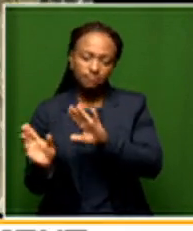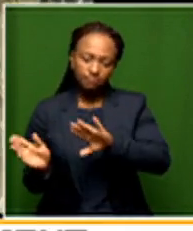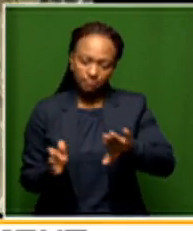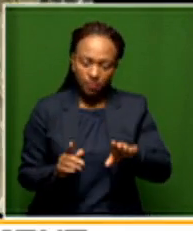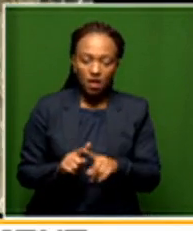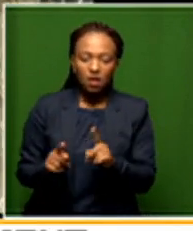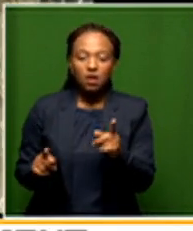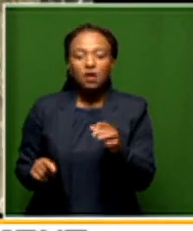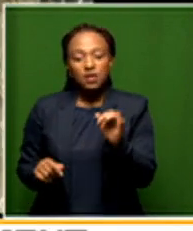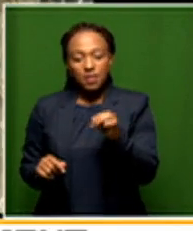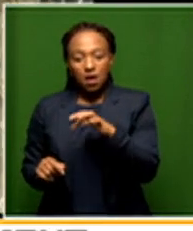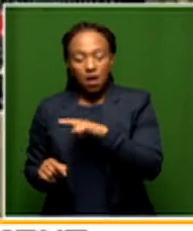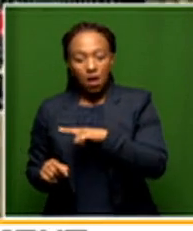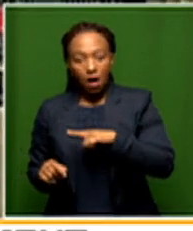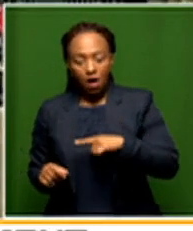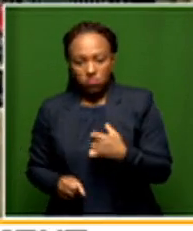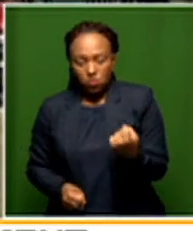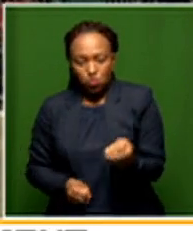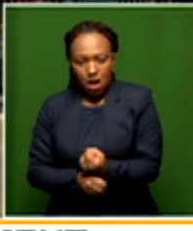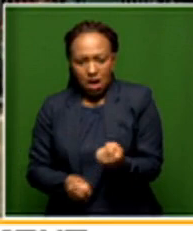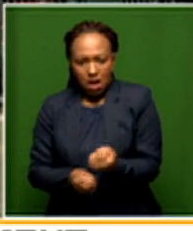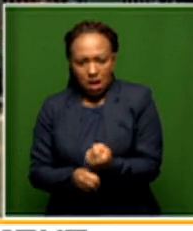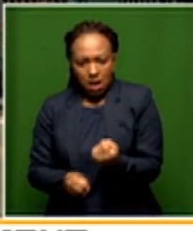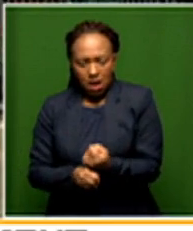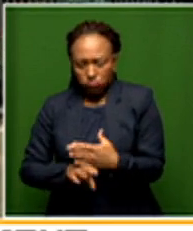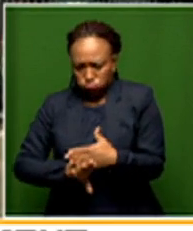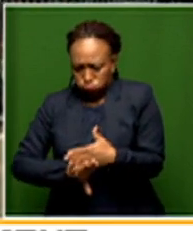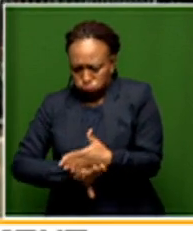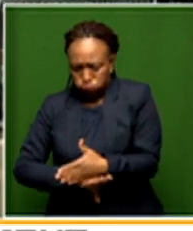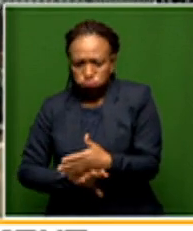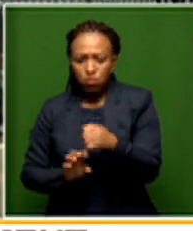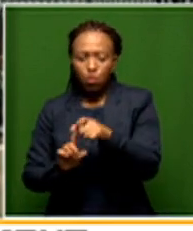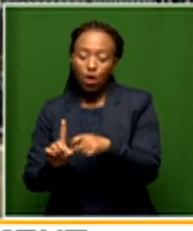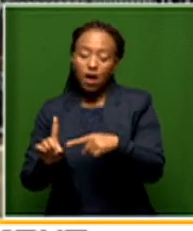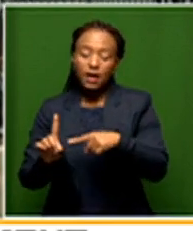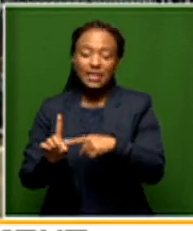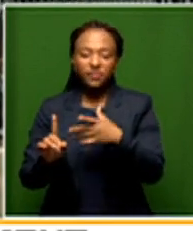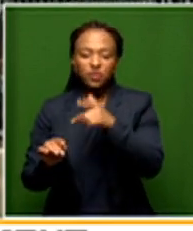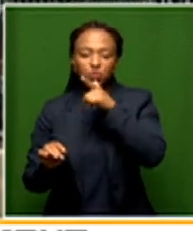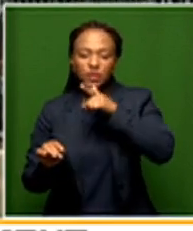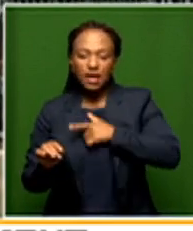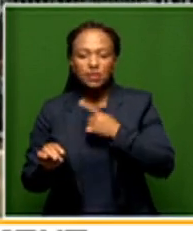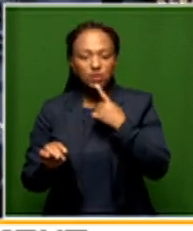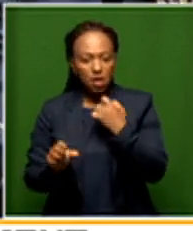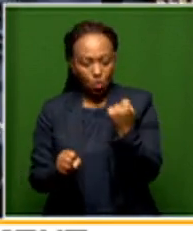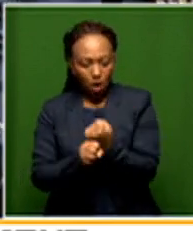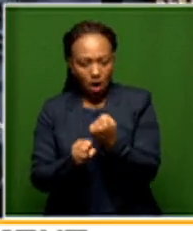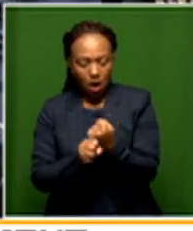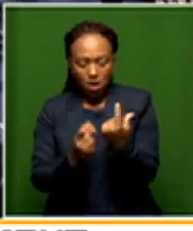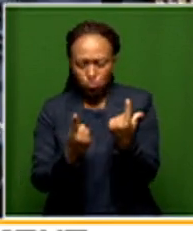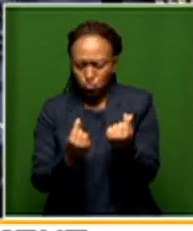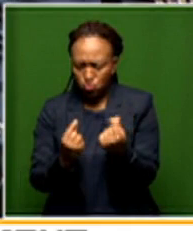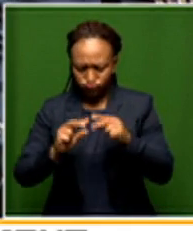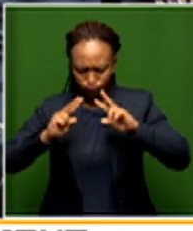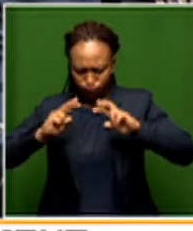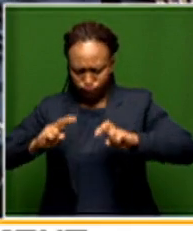and slow and hard work. And Advocate Batohi has told us this over the last 18 months, that it's going to take a lot of work. They don't have the